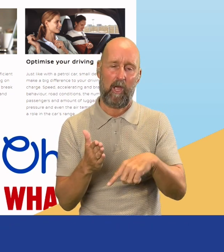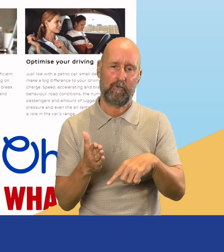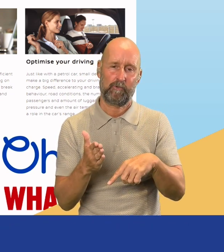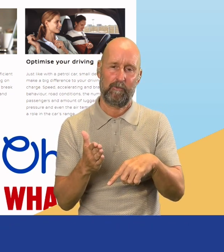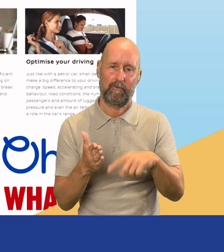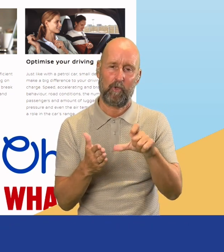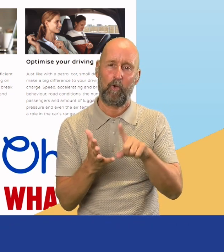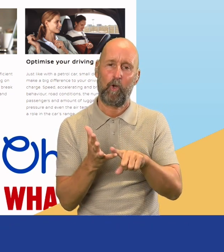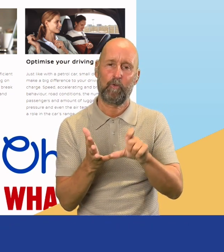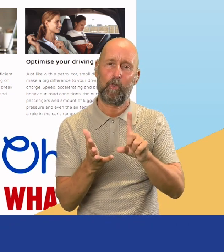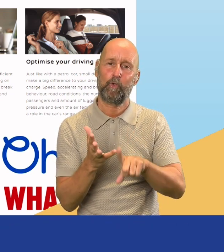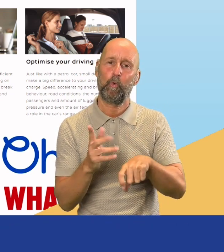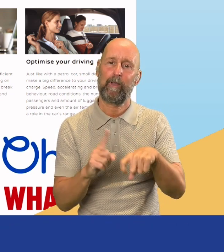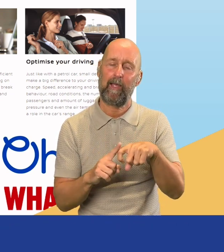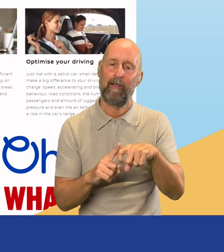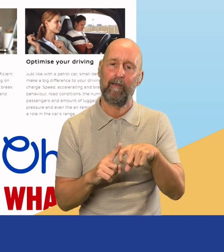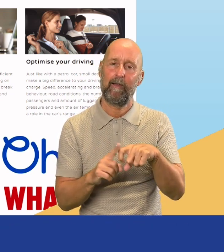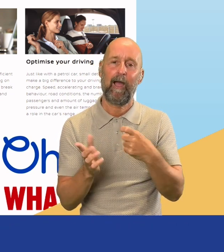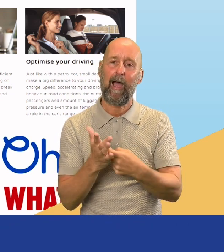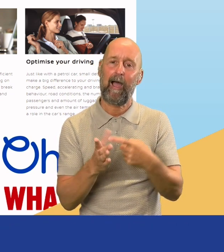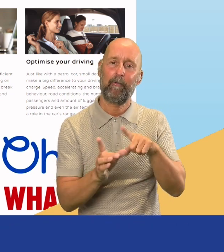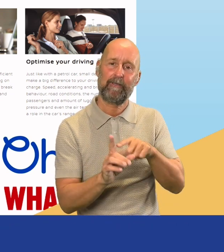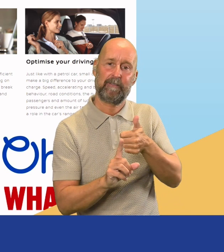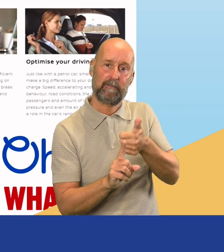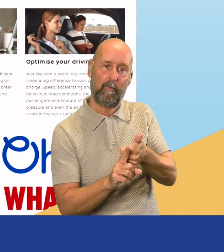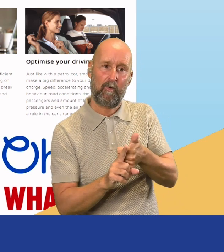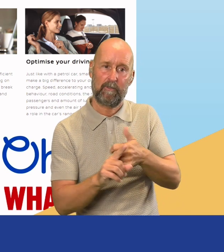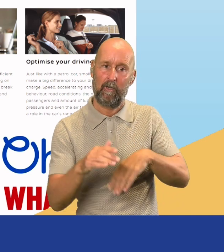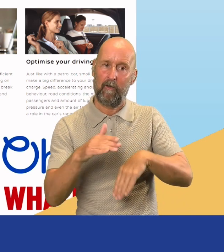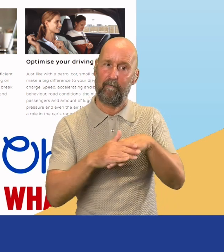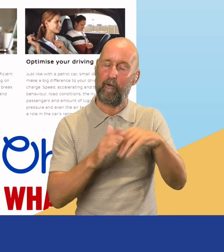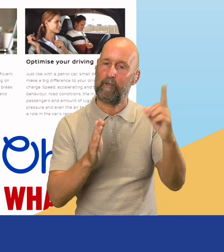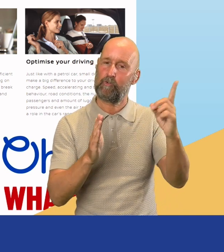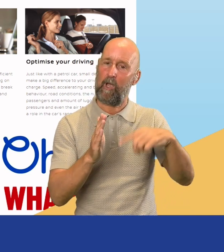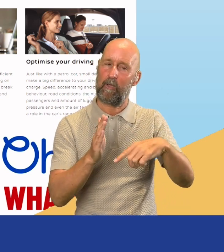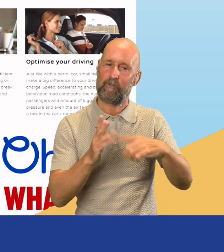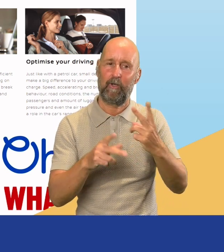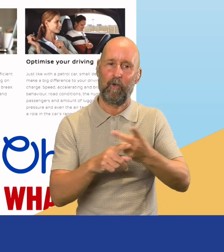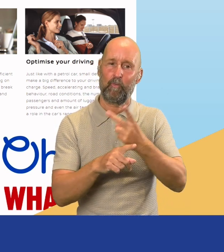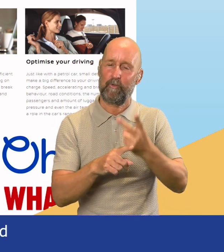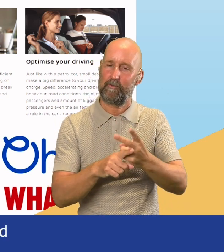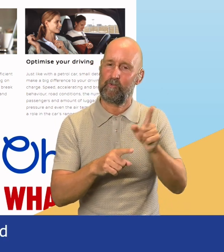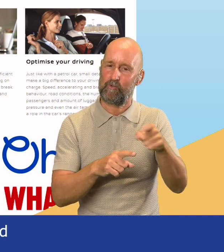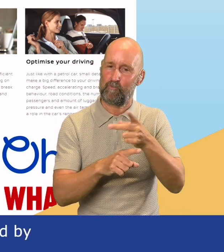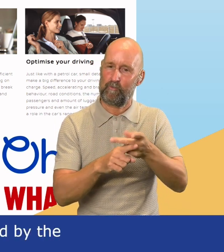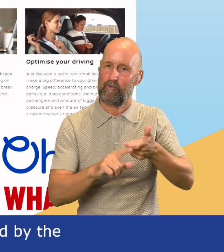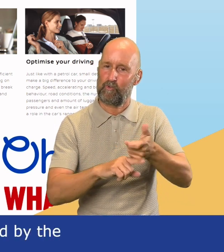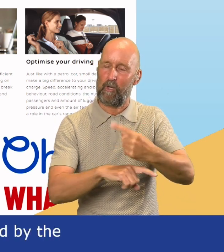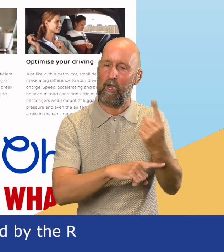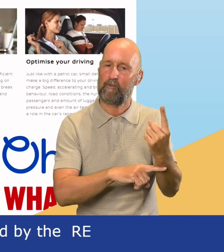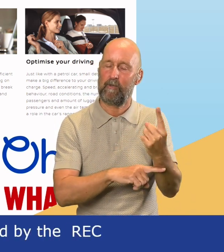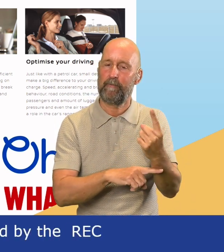faircharge.co.uk. They're supported by the REC, they're supported by Fully Charged and Recharge UK as well. And they tackle